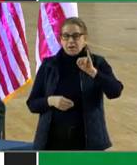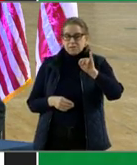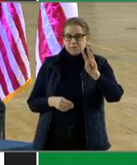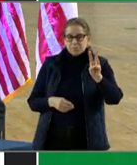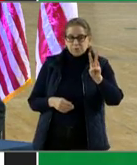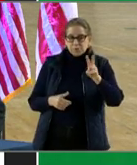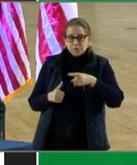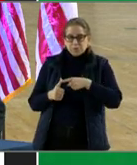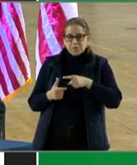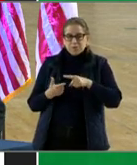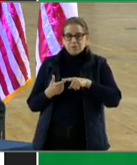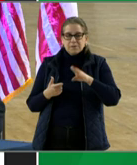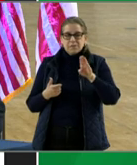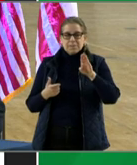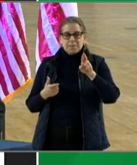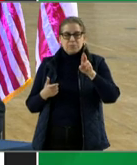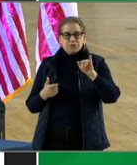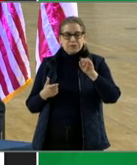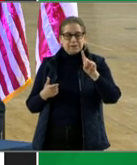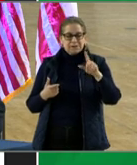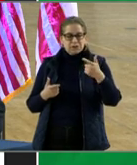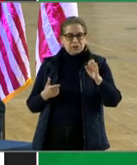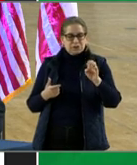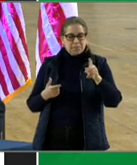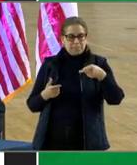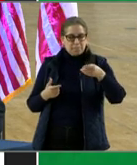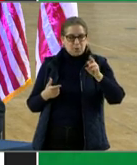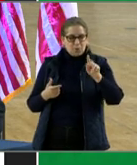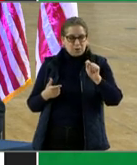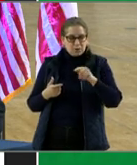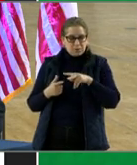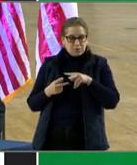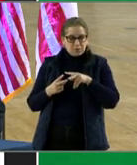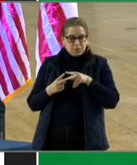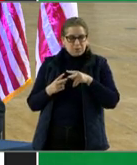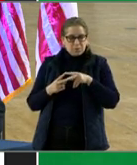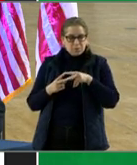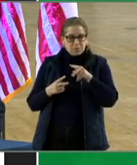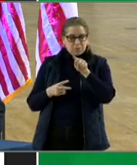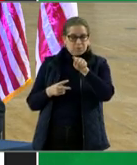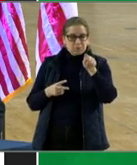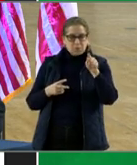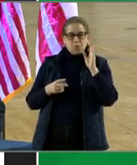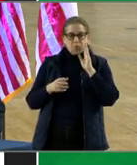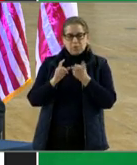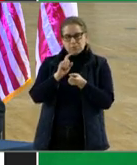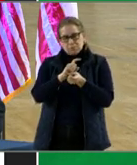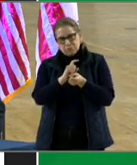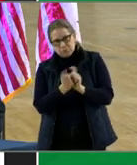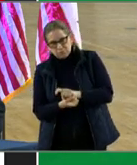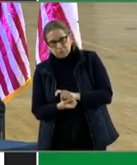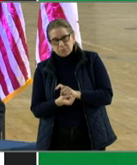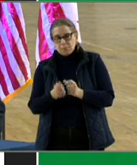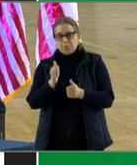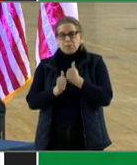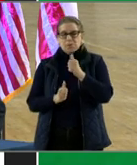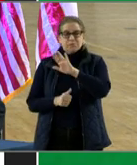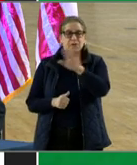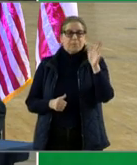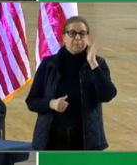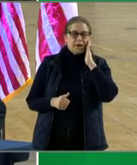their facility, the majority use of their facility, to COVID-19 care. This next question is from Brandon